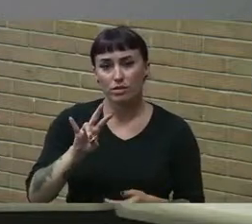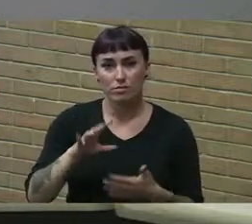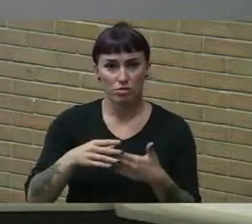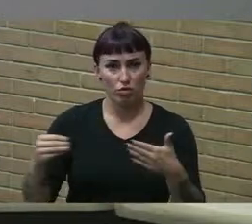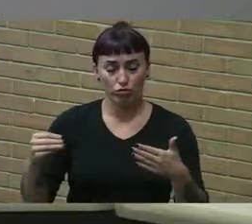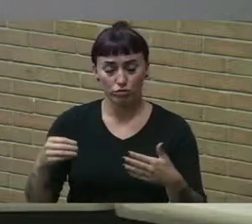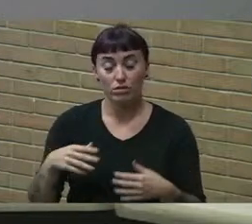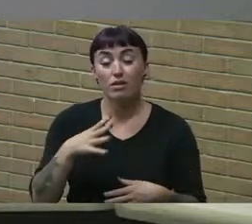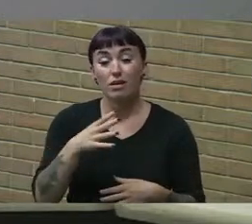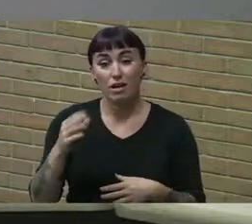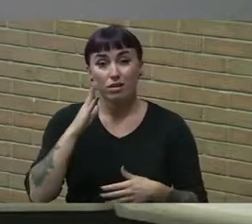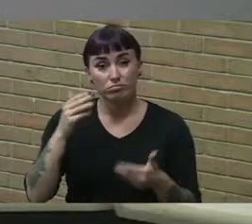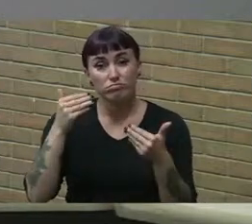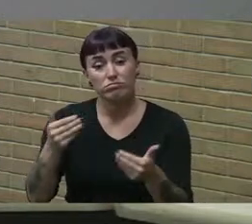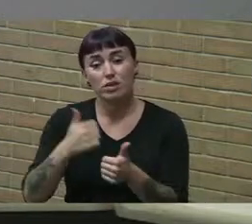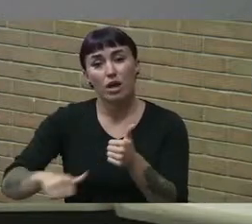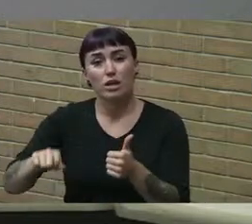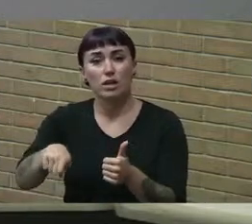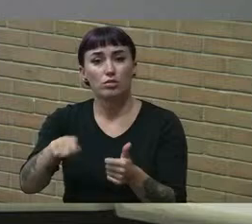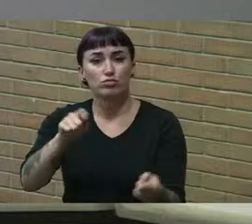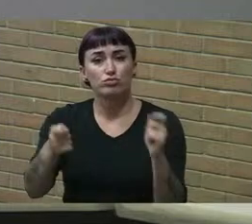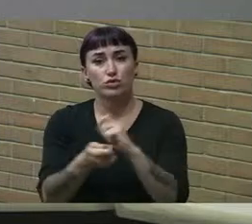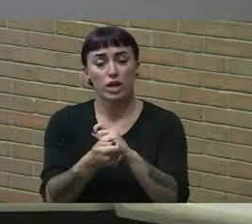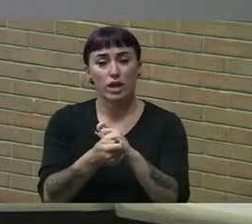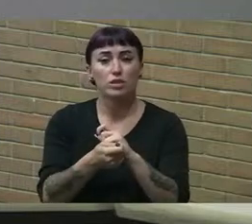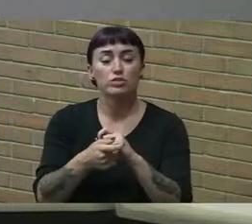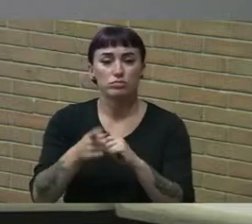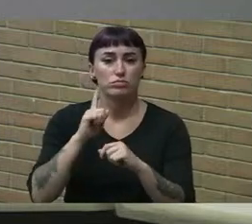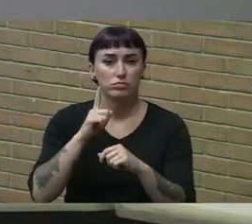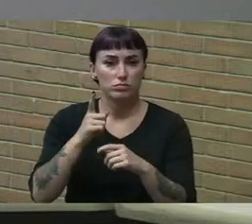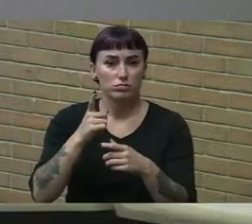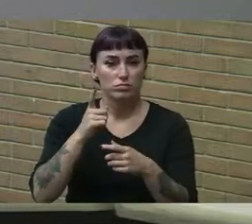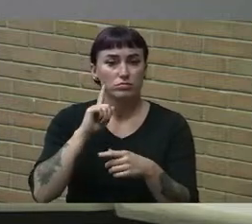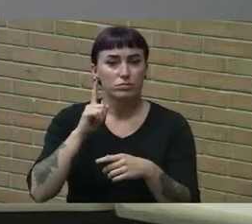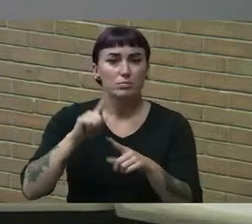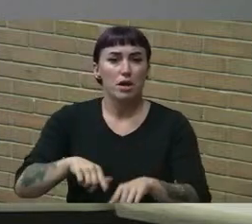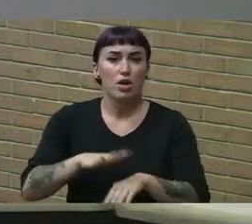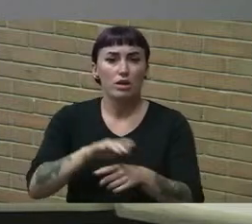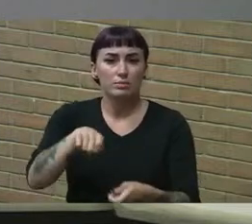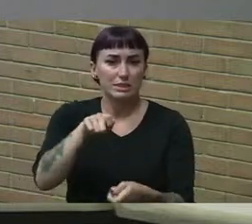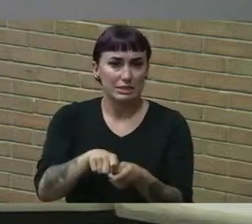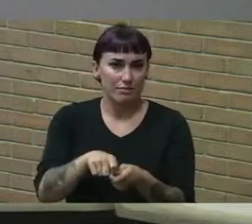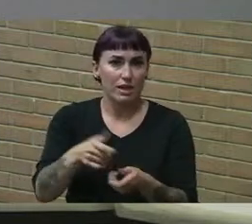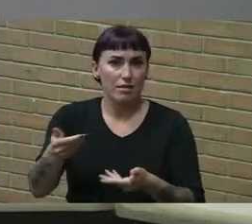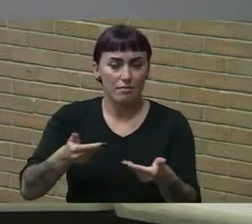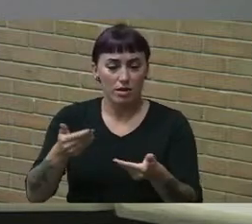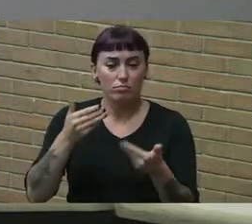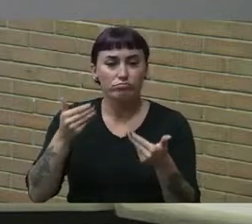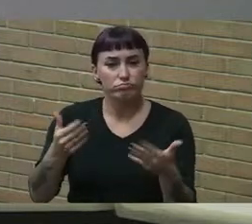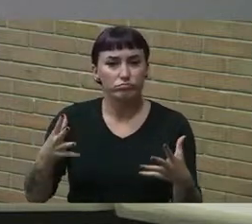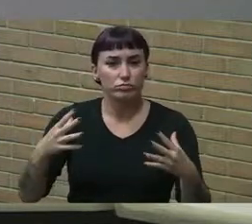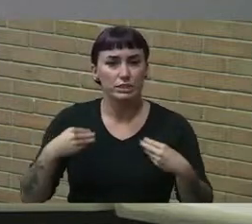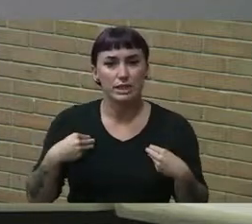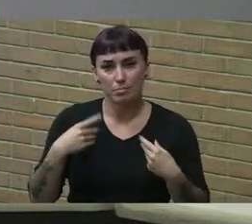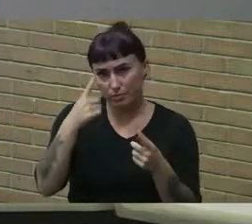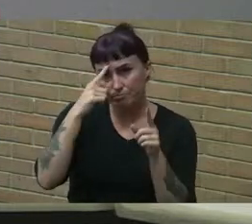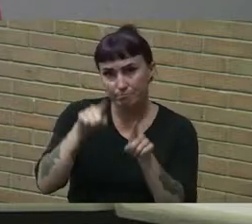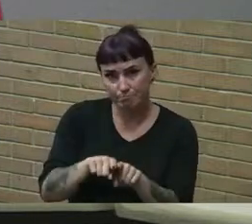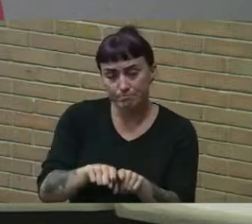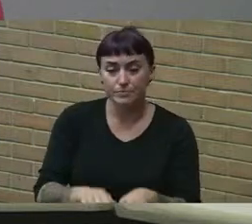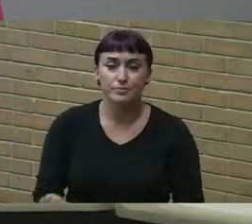$820,647, and to execute any necessary change orders subject to certain limitations. I move that we adopt the resolution before